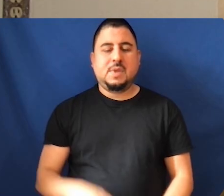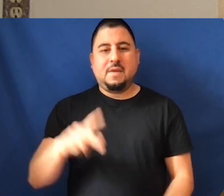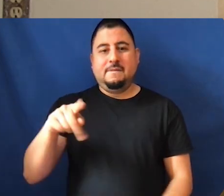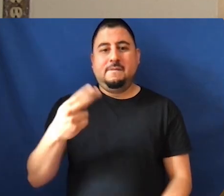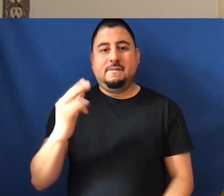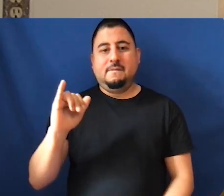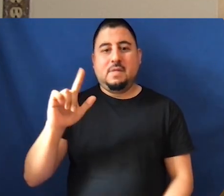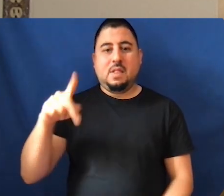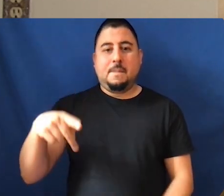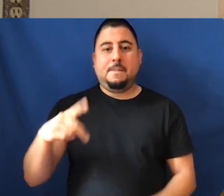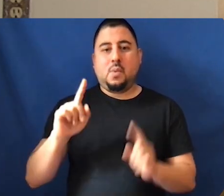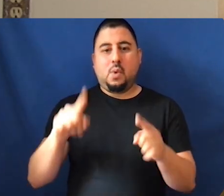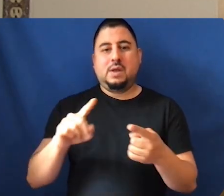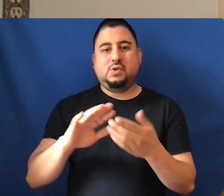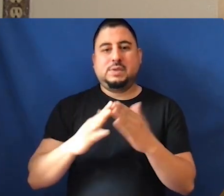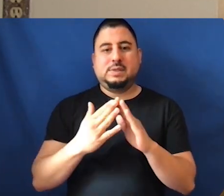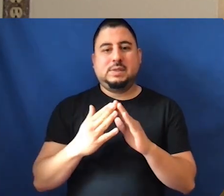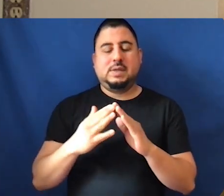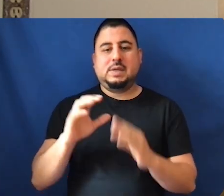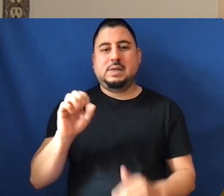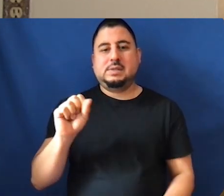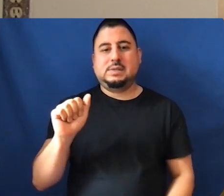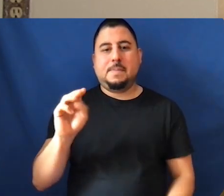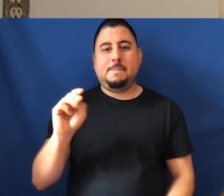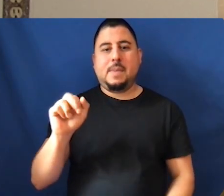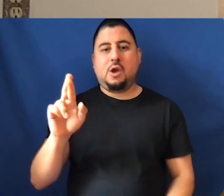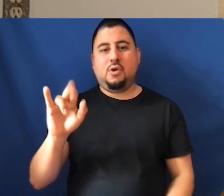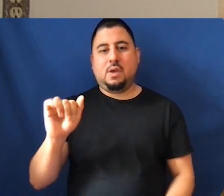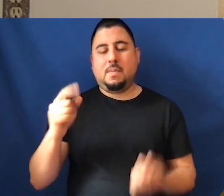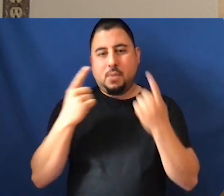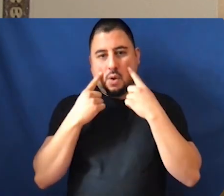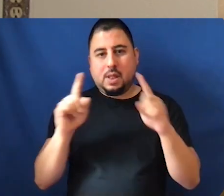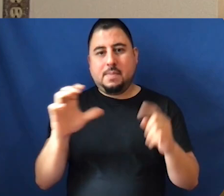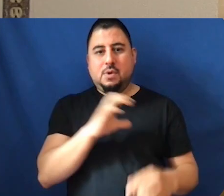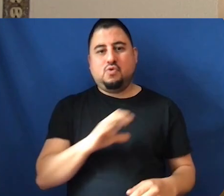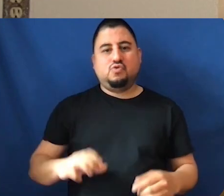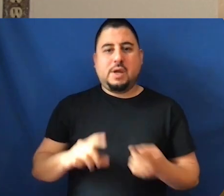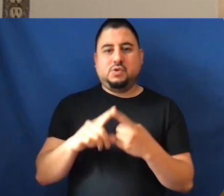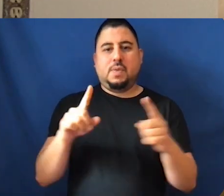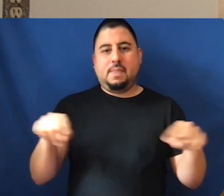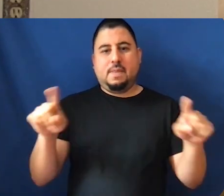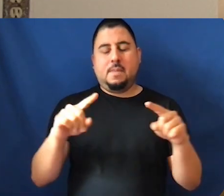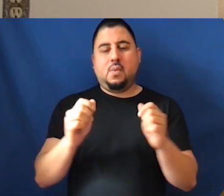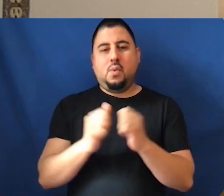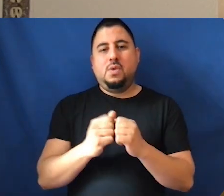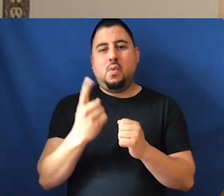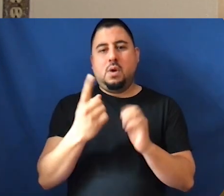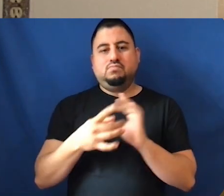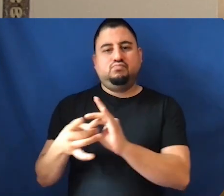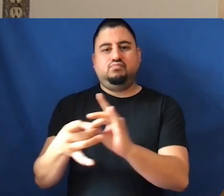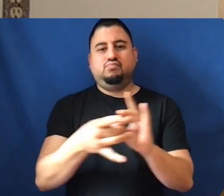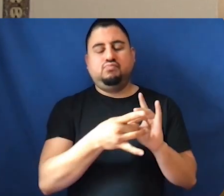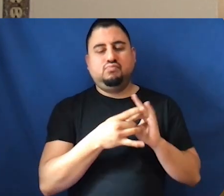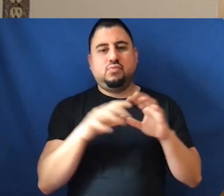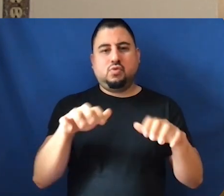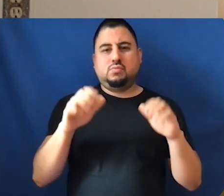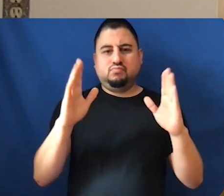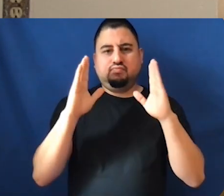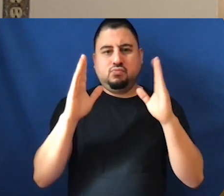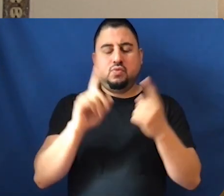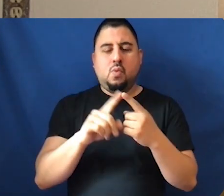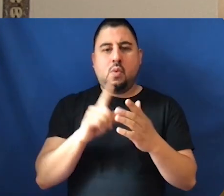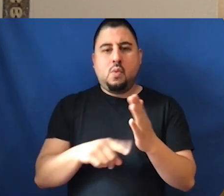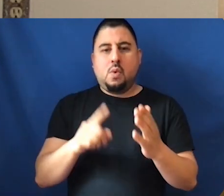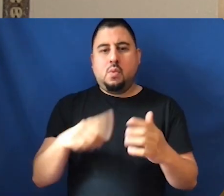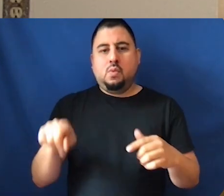Philip went down to the city of Samaria and proclaimed the Christ to them. With one accord, the crowds paid attention to